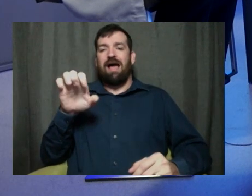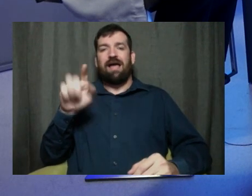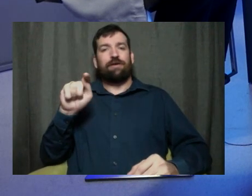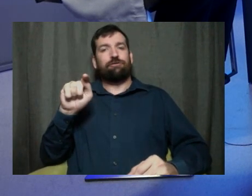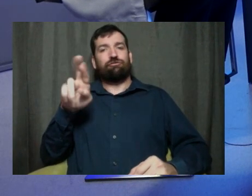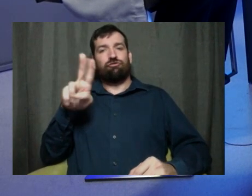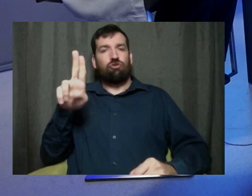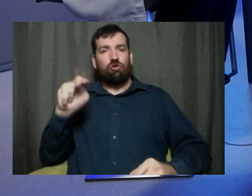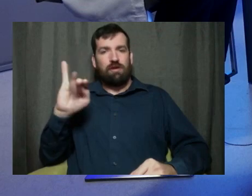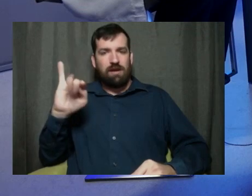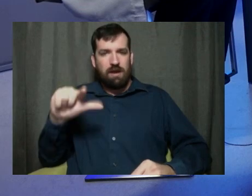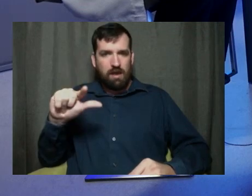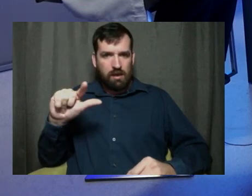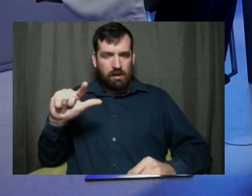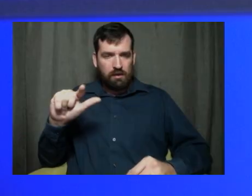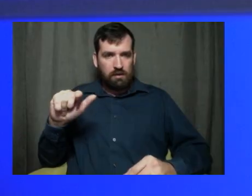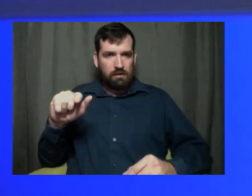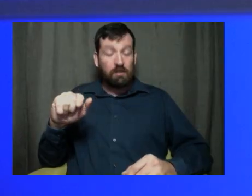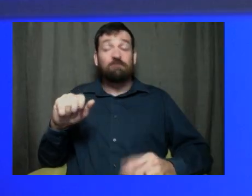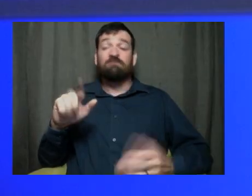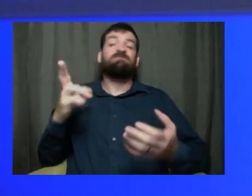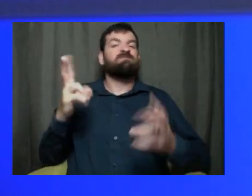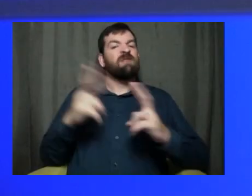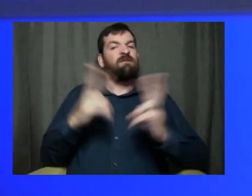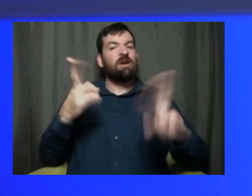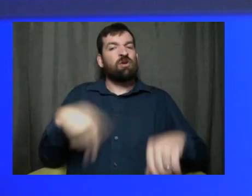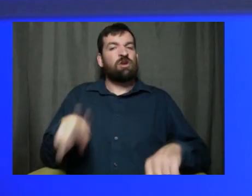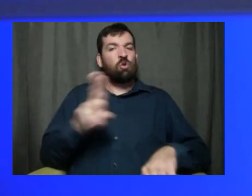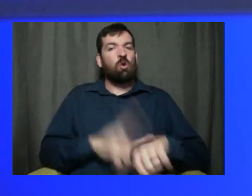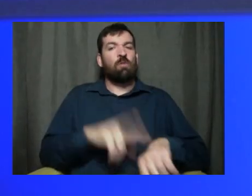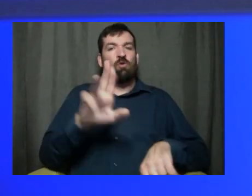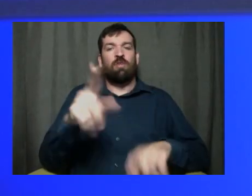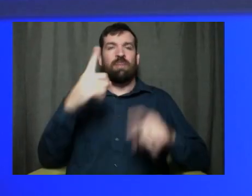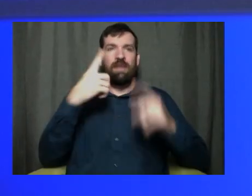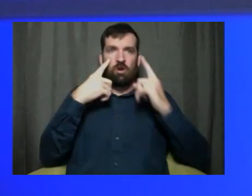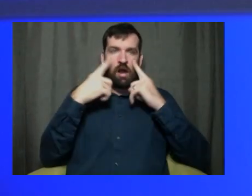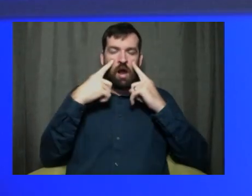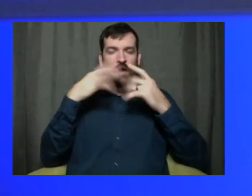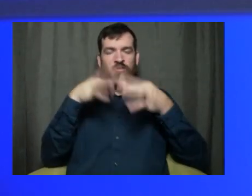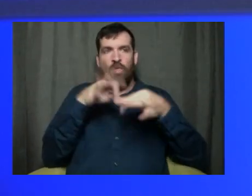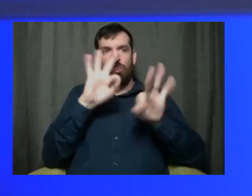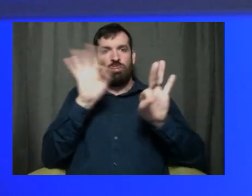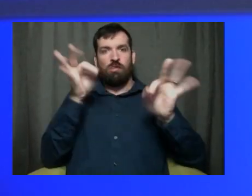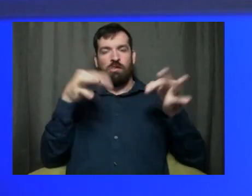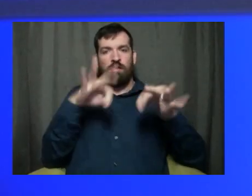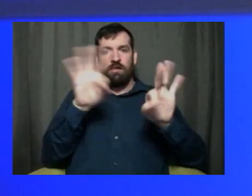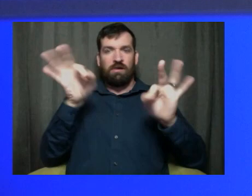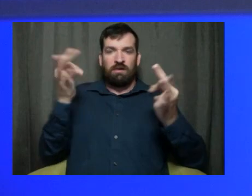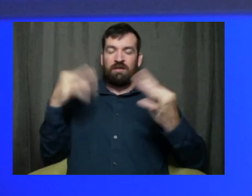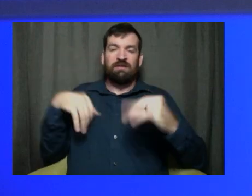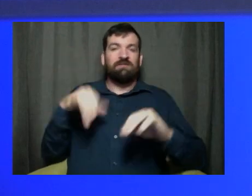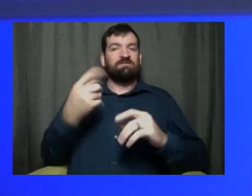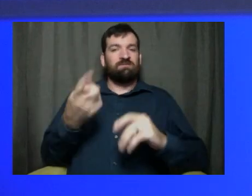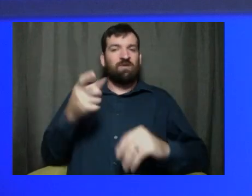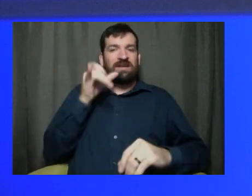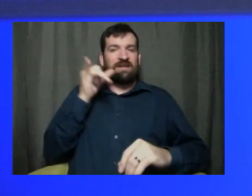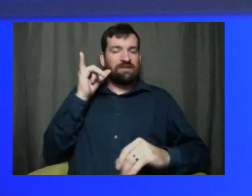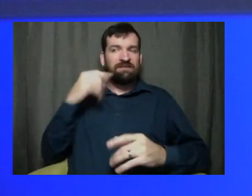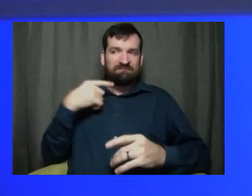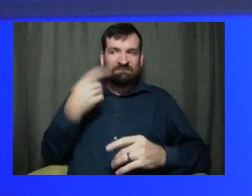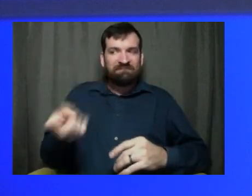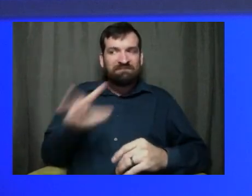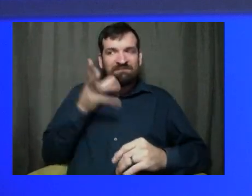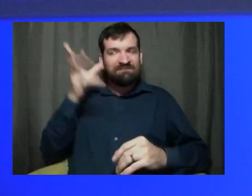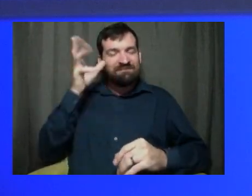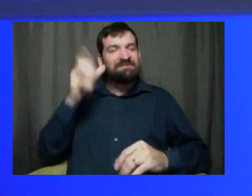question. So it is very normal that newborns' eyes sort of go in all directions. I just saw one in clinic yesterday that I commented to the parent. It looks like he's a little googly-eyed